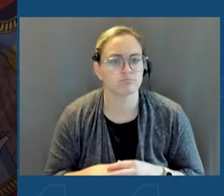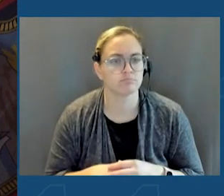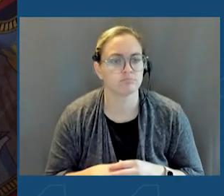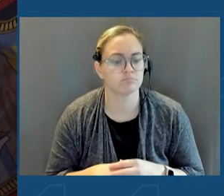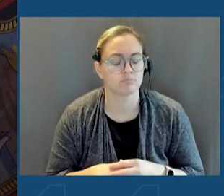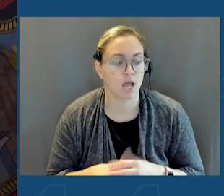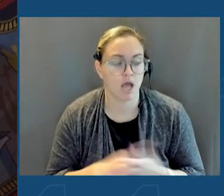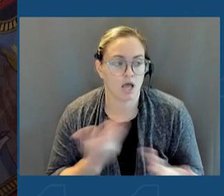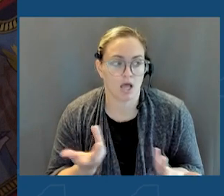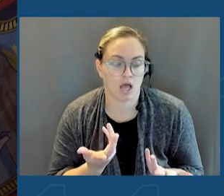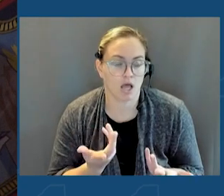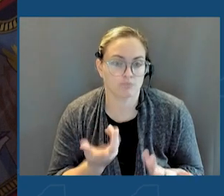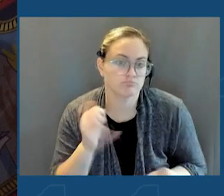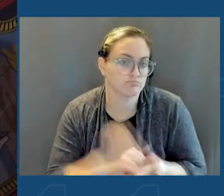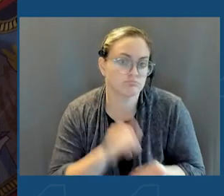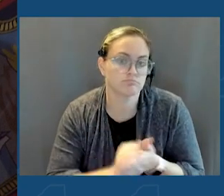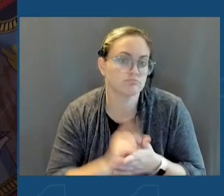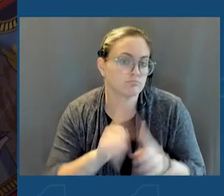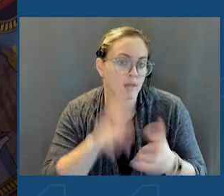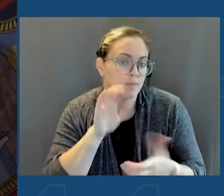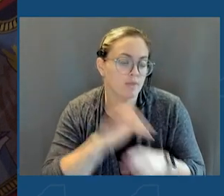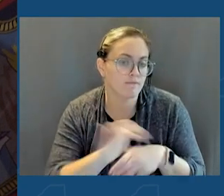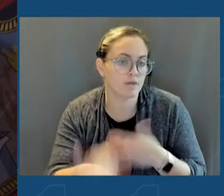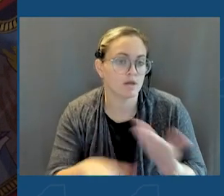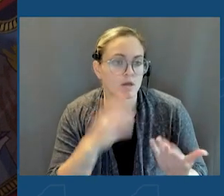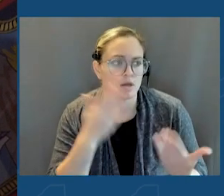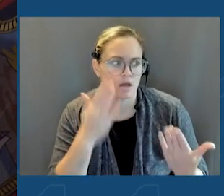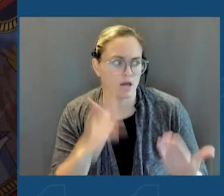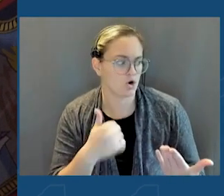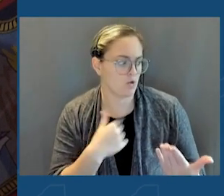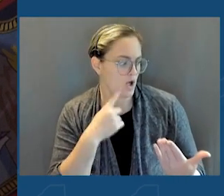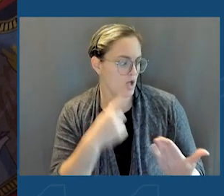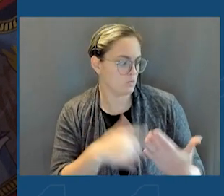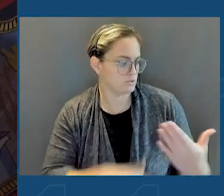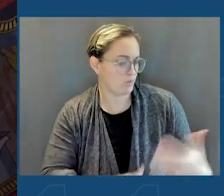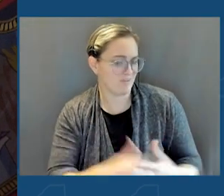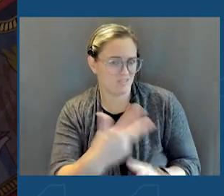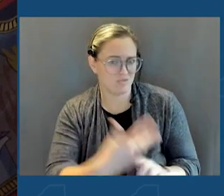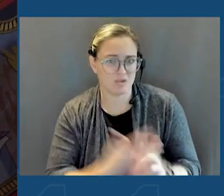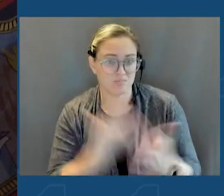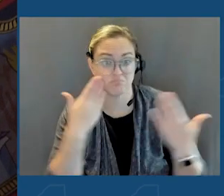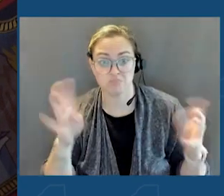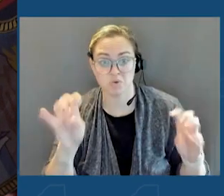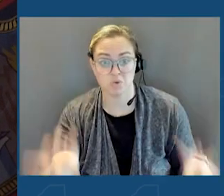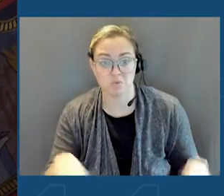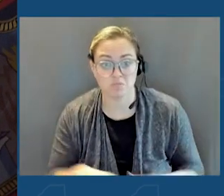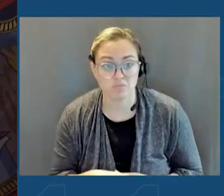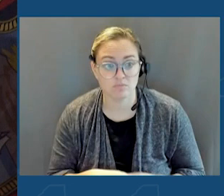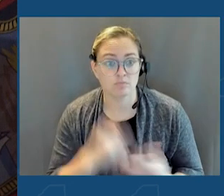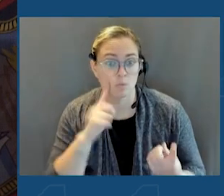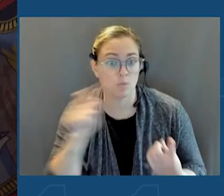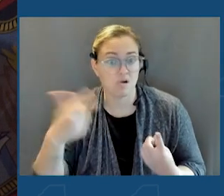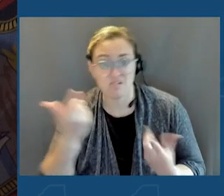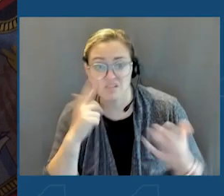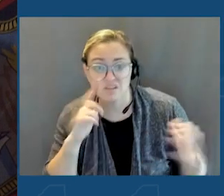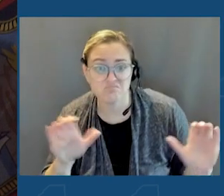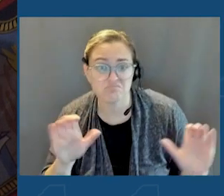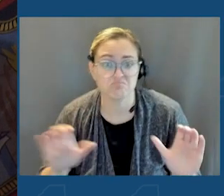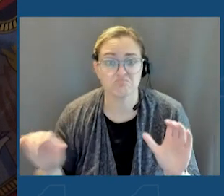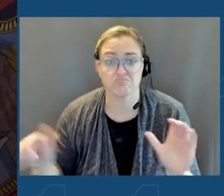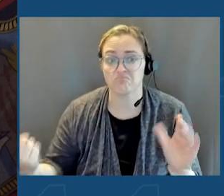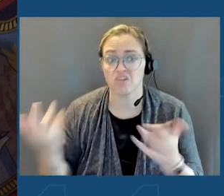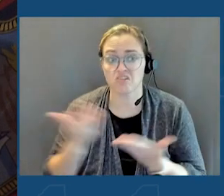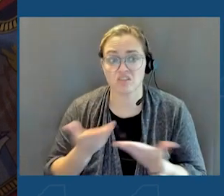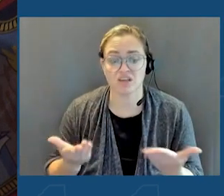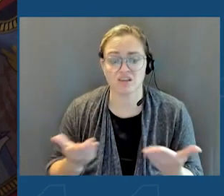unconscionable. I didn't know I was pregnant for the first 3 months with my kids. I was thinking about other things. Moms